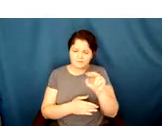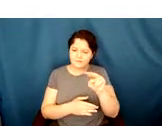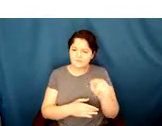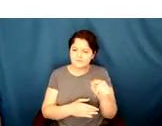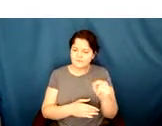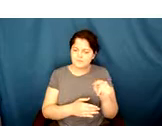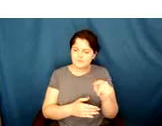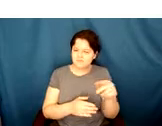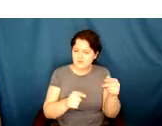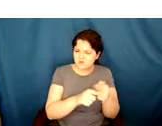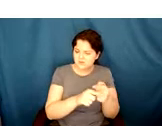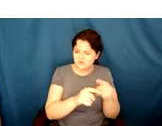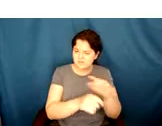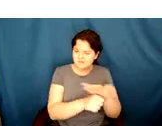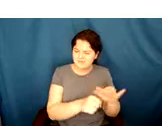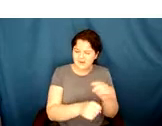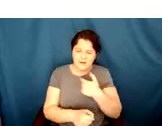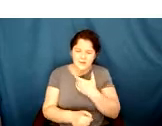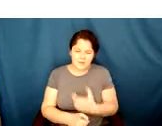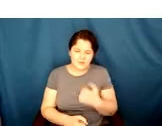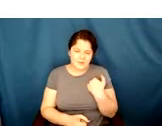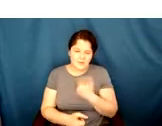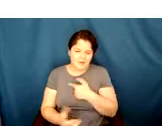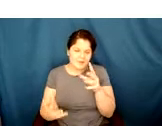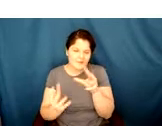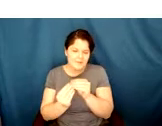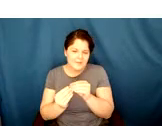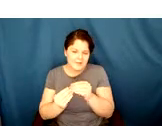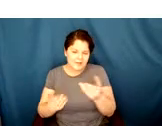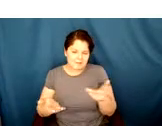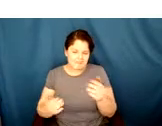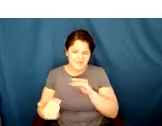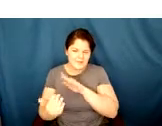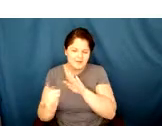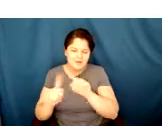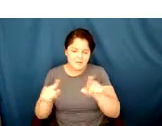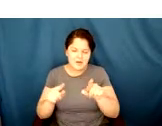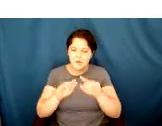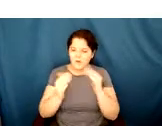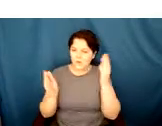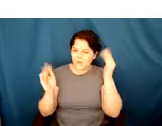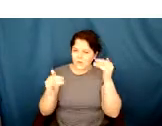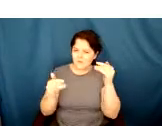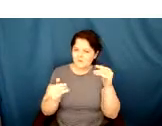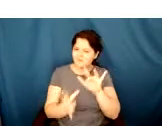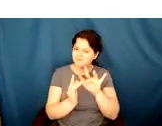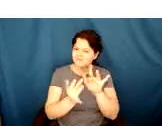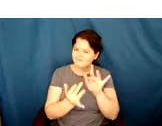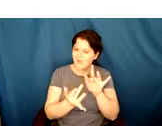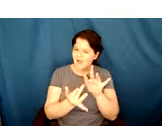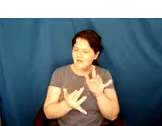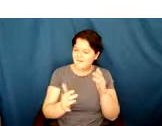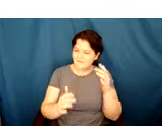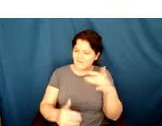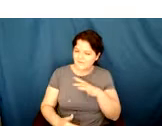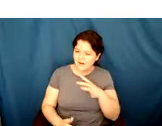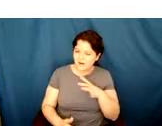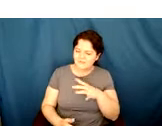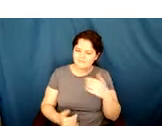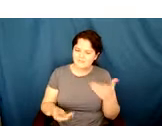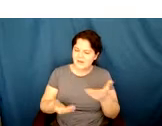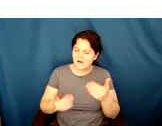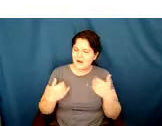this evening. I wish we could be doing this in person, but I hope that this format will work. And actually, we've got a nice presentation for you, so I look forward